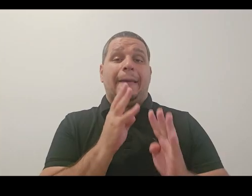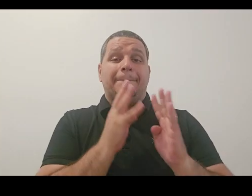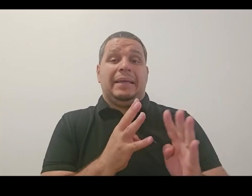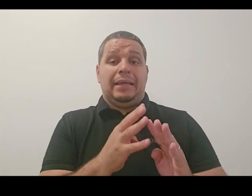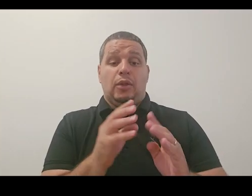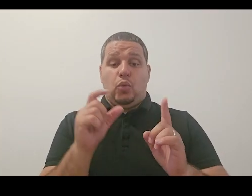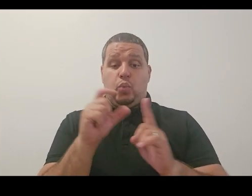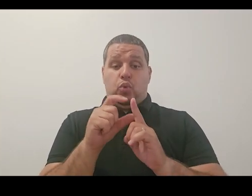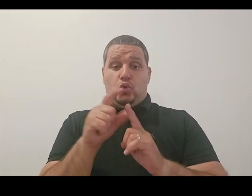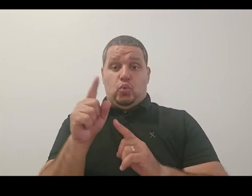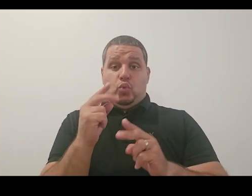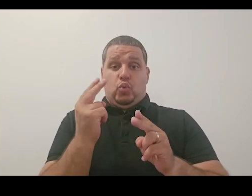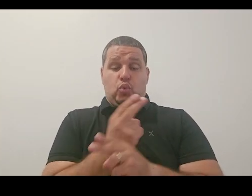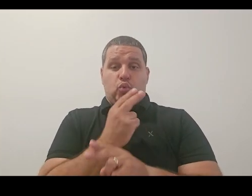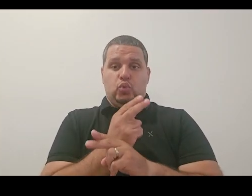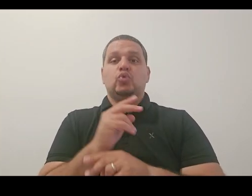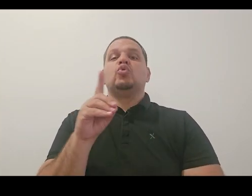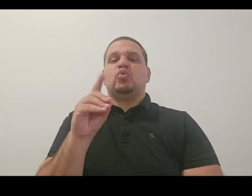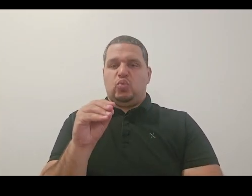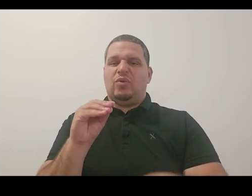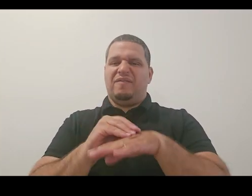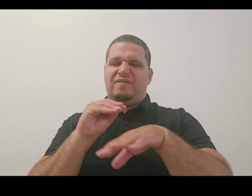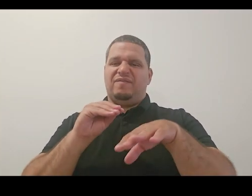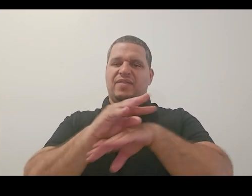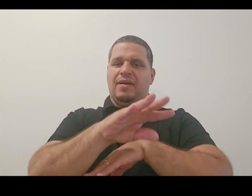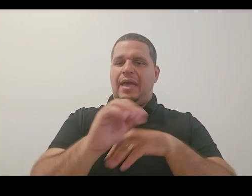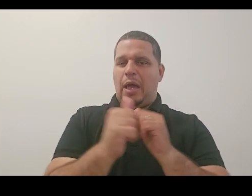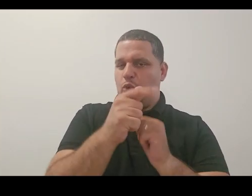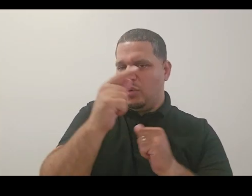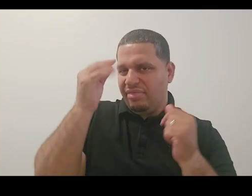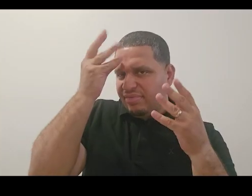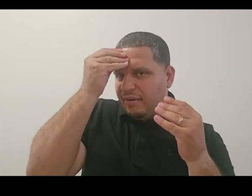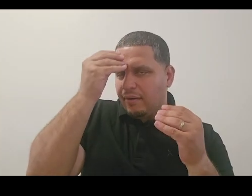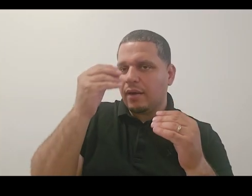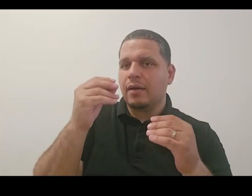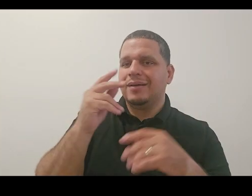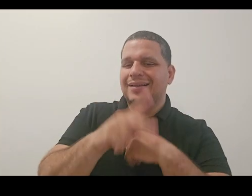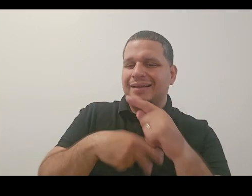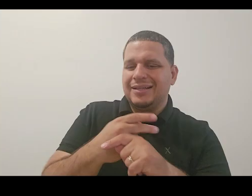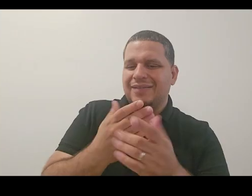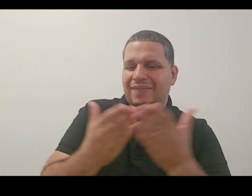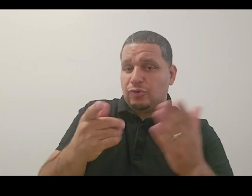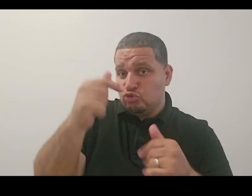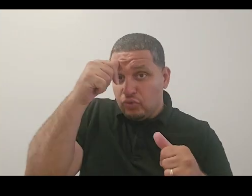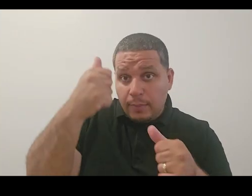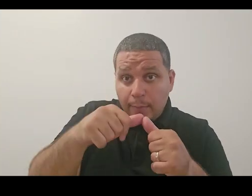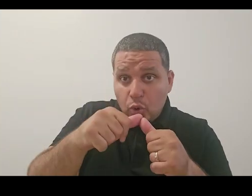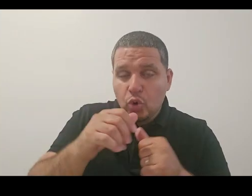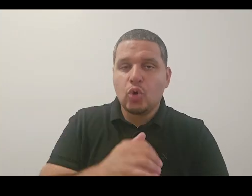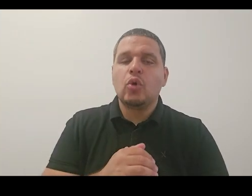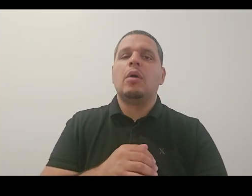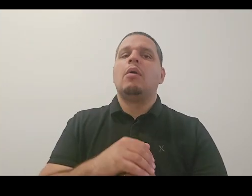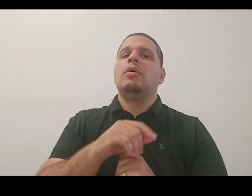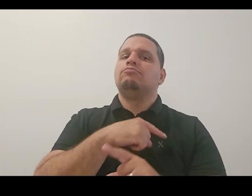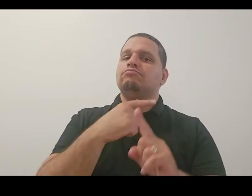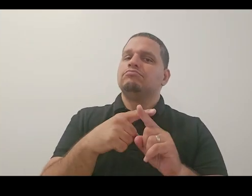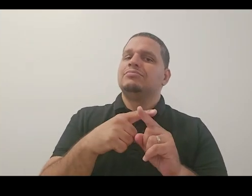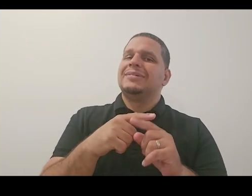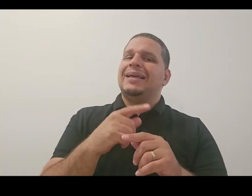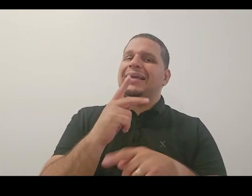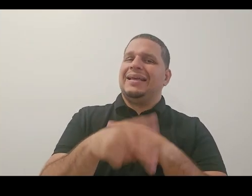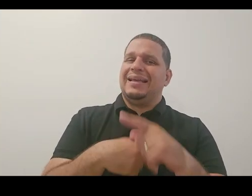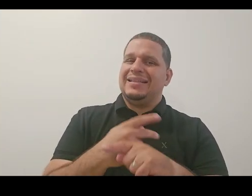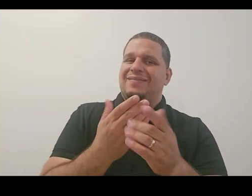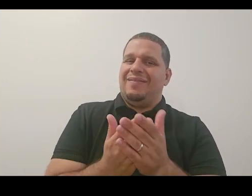and the words that you use do affect the way that the kinds of things you remember and the kinds of things that you